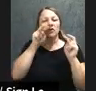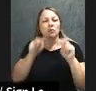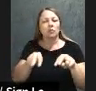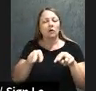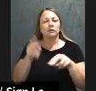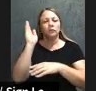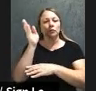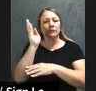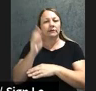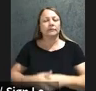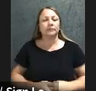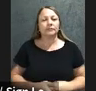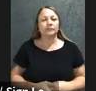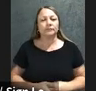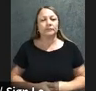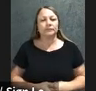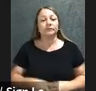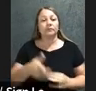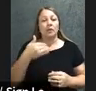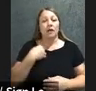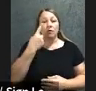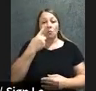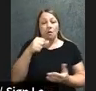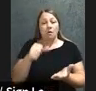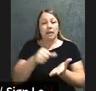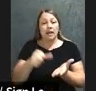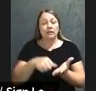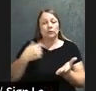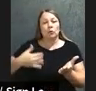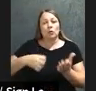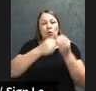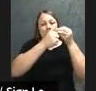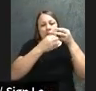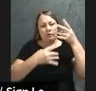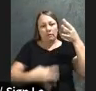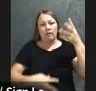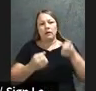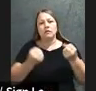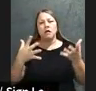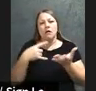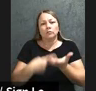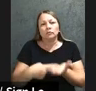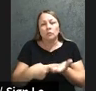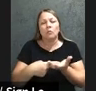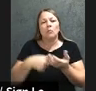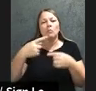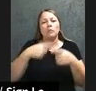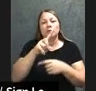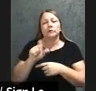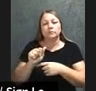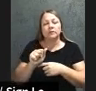presentation. There's one page we get a lot of questions. There's a lot of talk in, especially in the disability community, about people